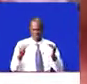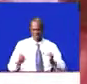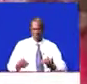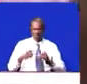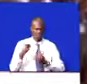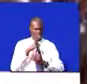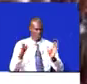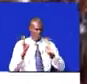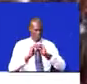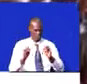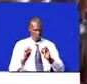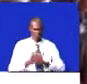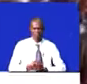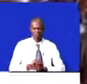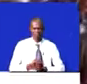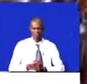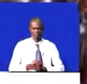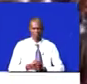semi.